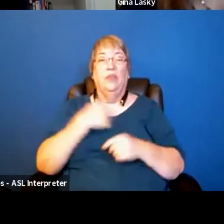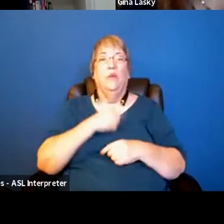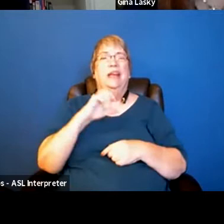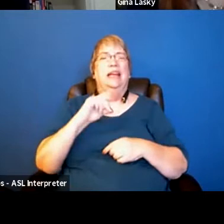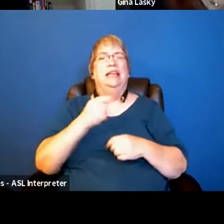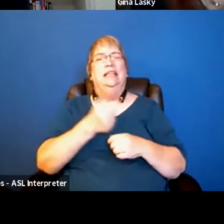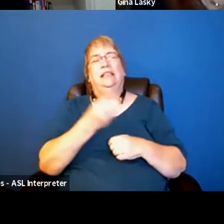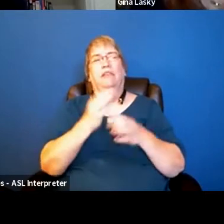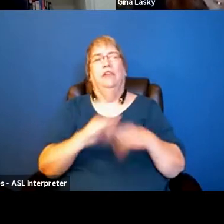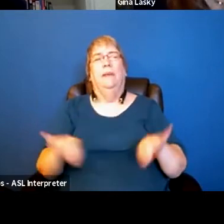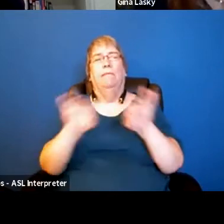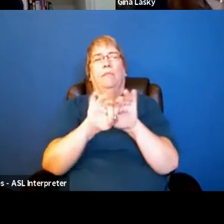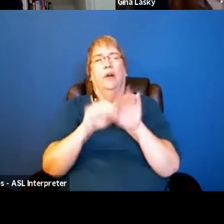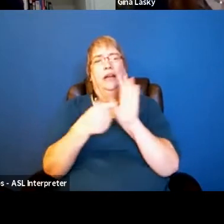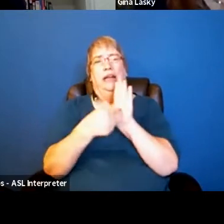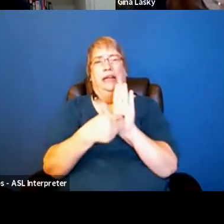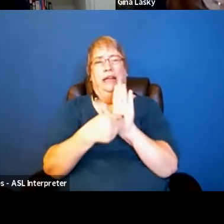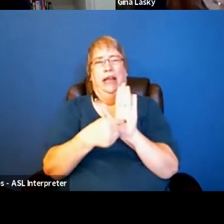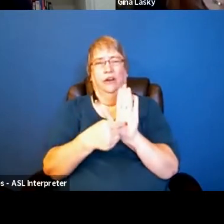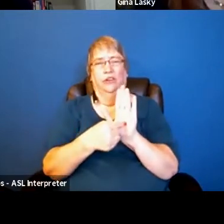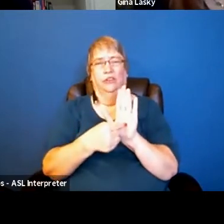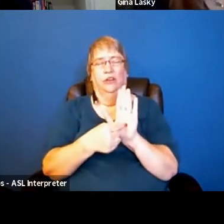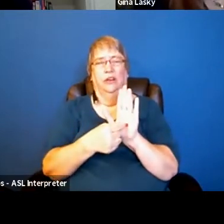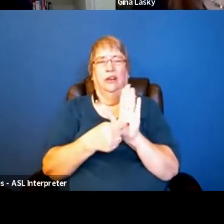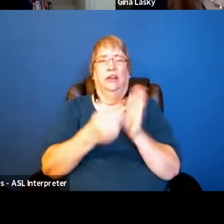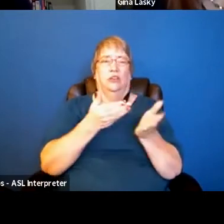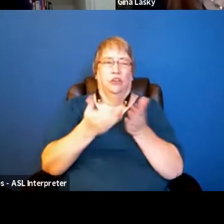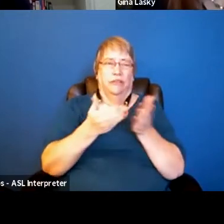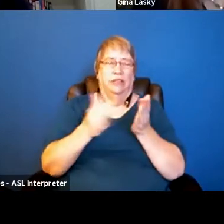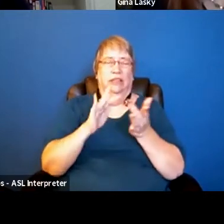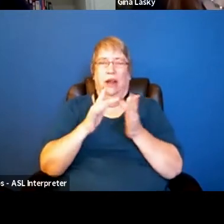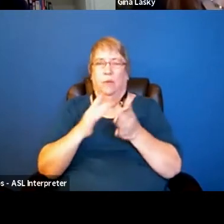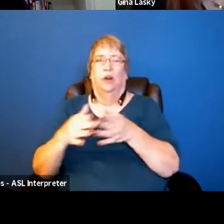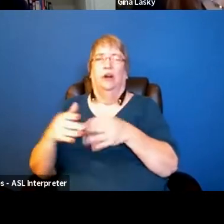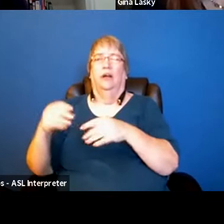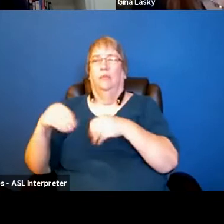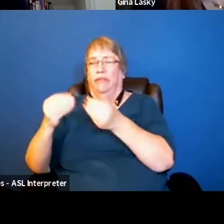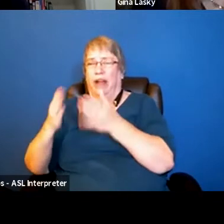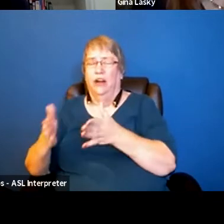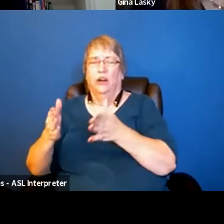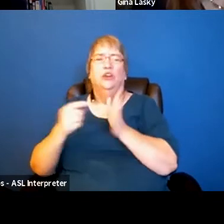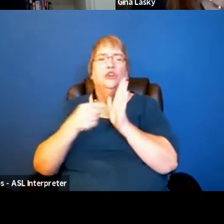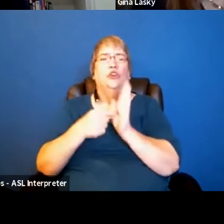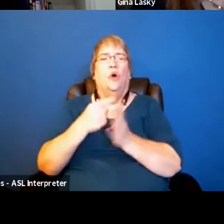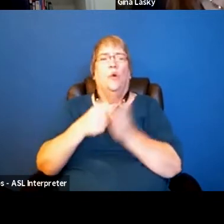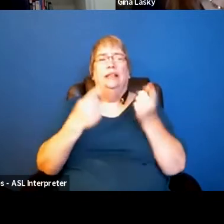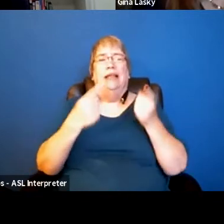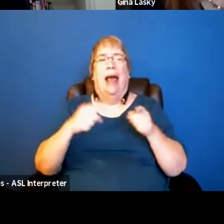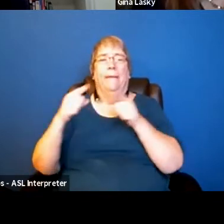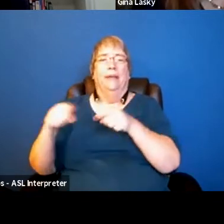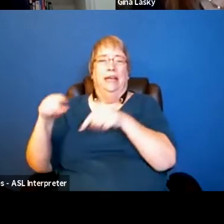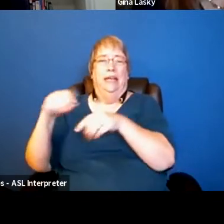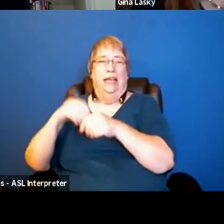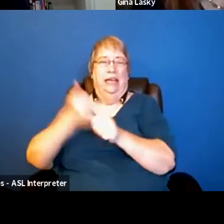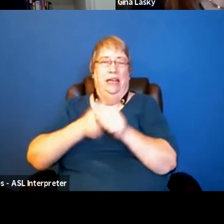on behavioral health need and provider and services network to illustrate what's happening at the regional level. And you'll note that within any